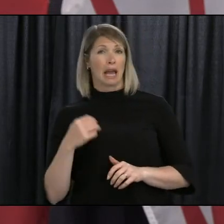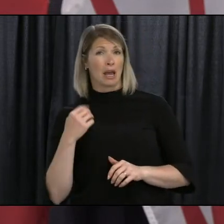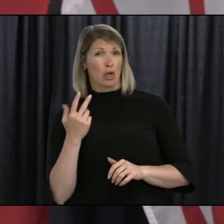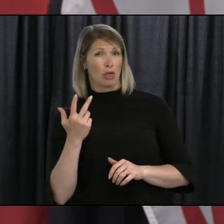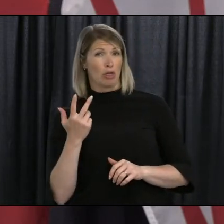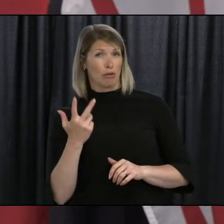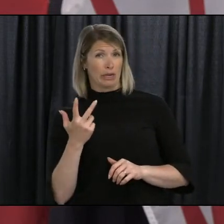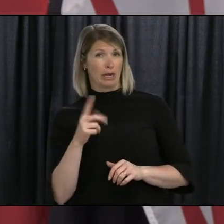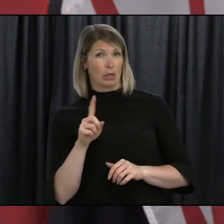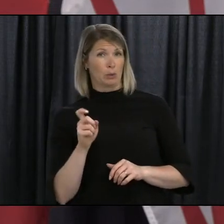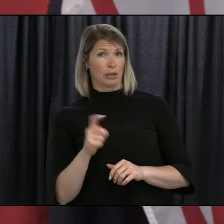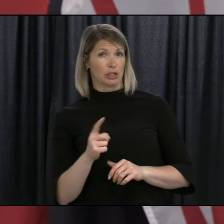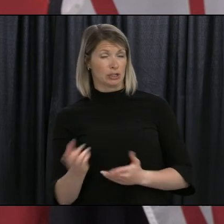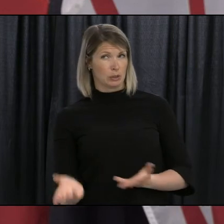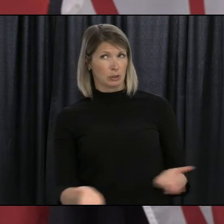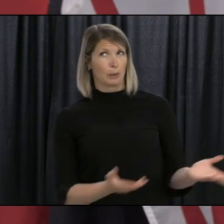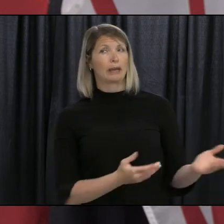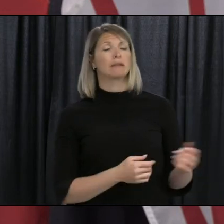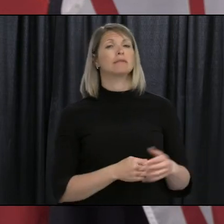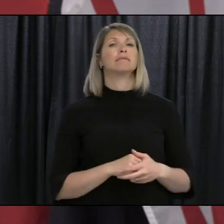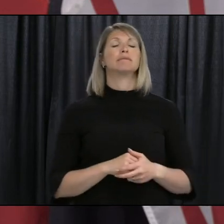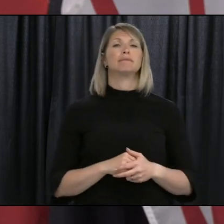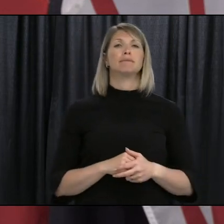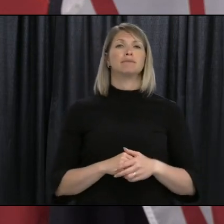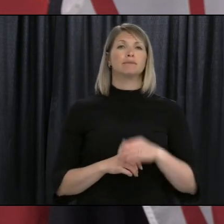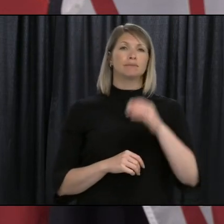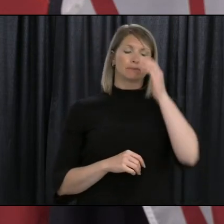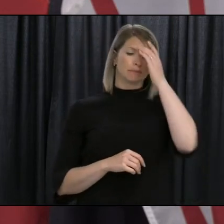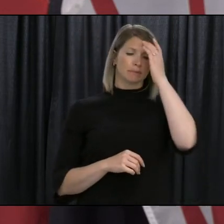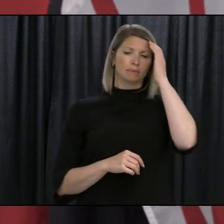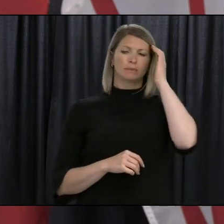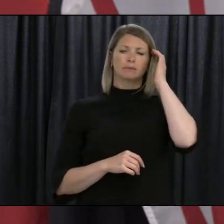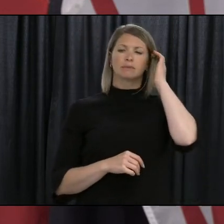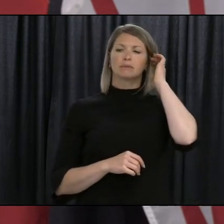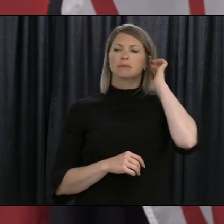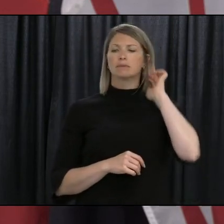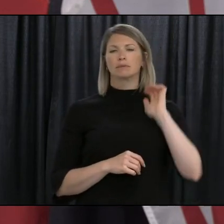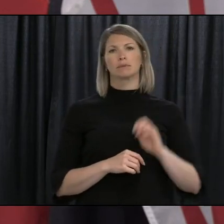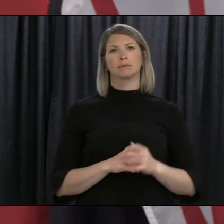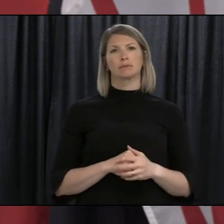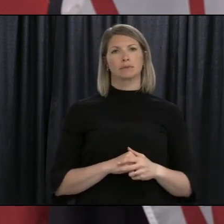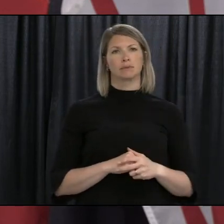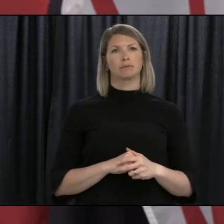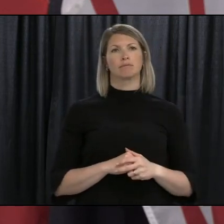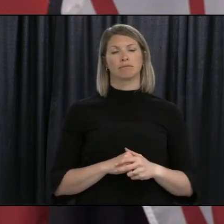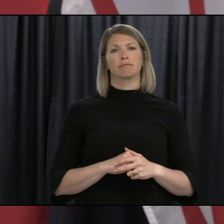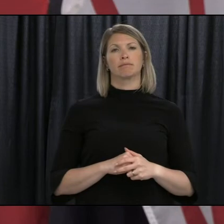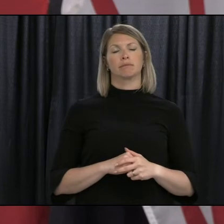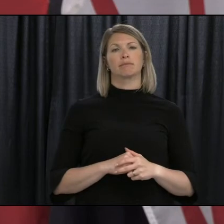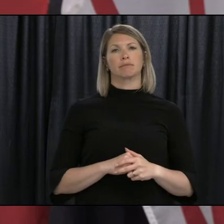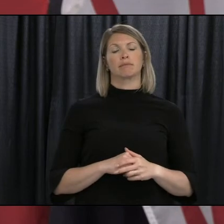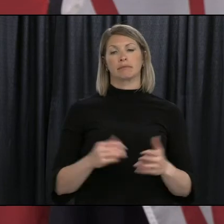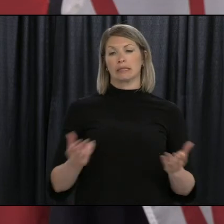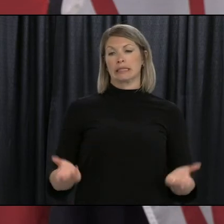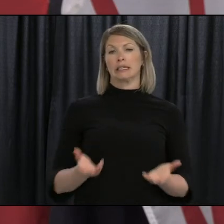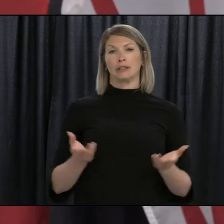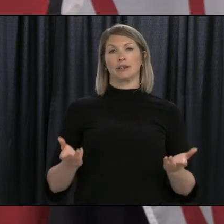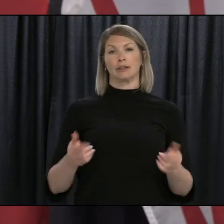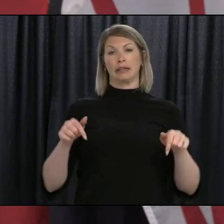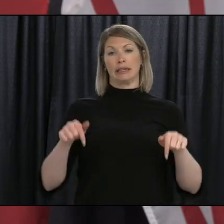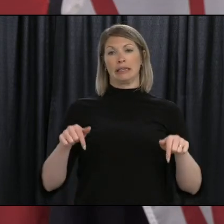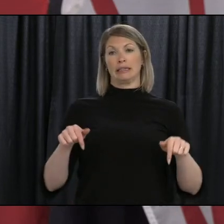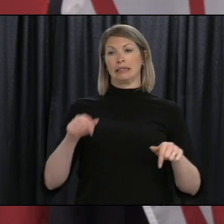Well, there were two, but go ahead. I think there's recognition, Mr. Osborne, that our province is certainly probably in the